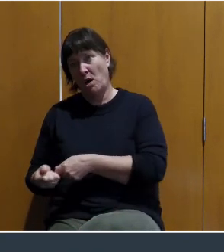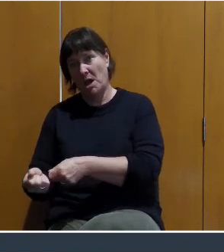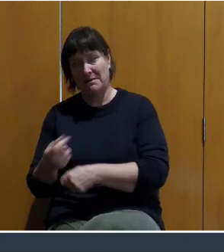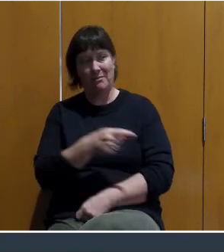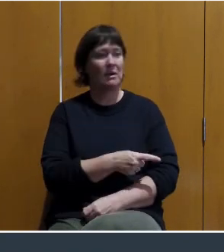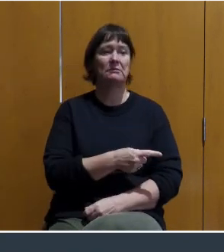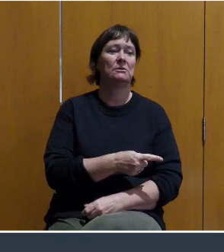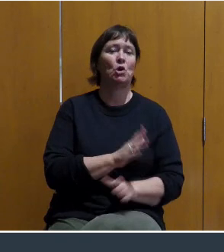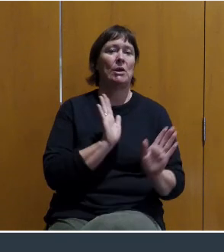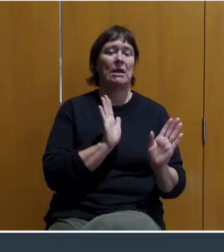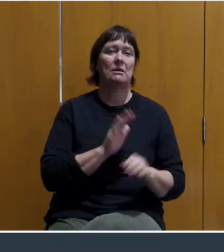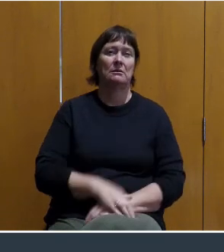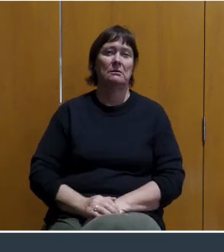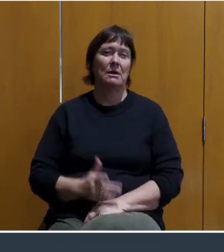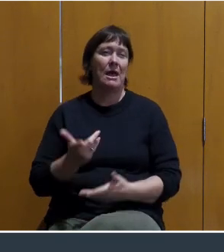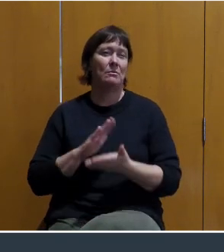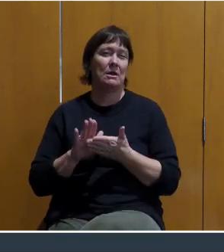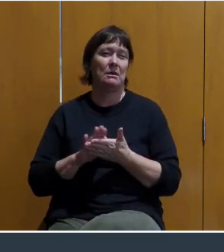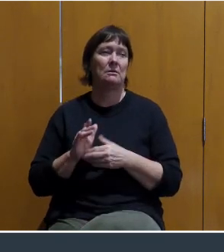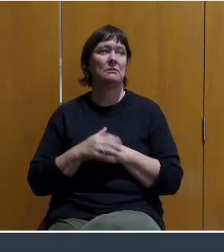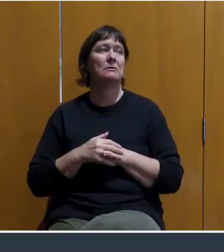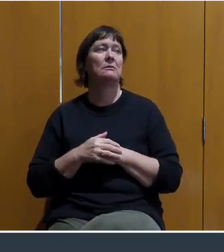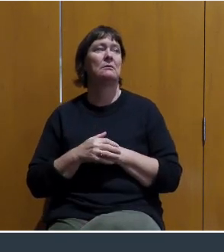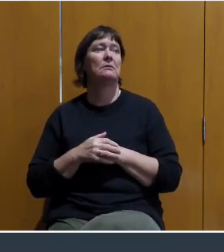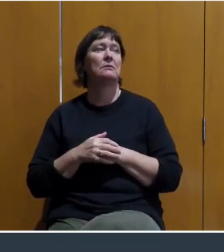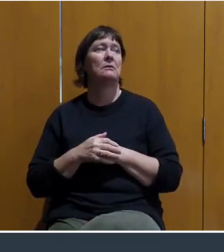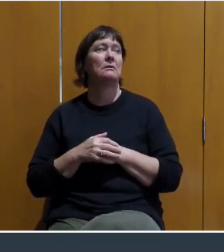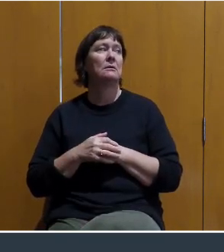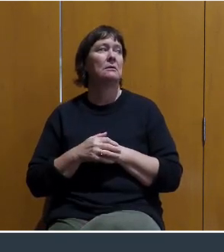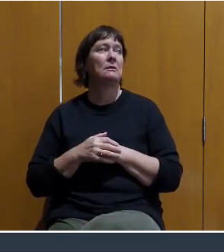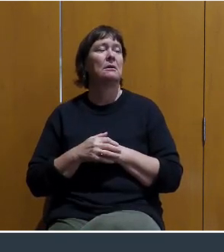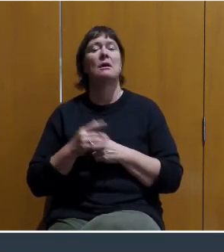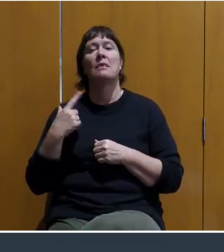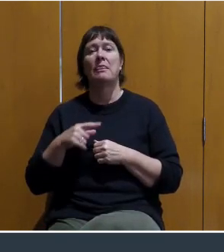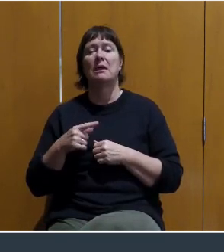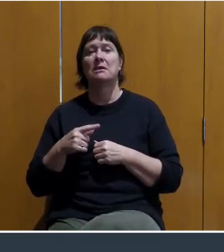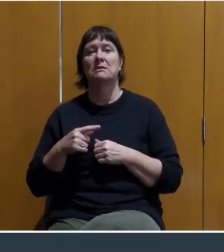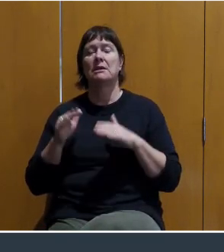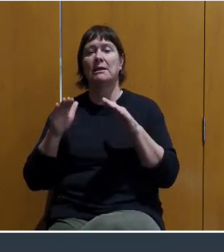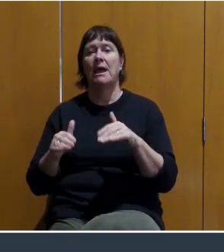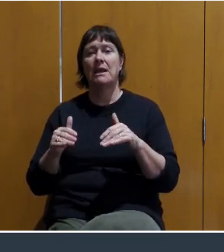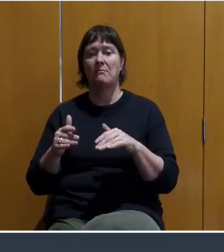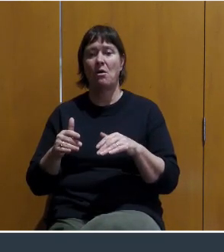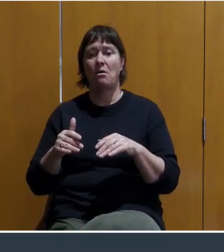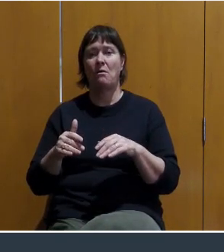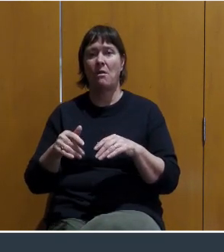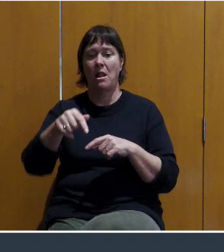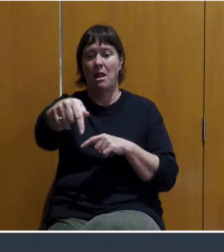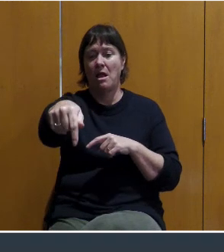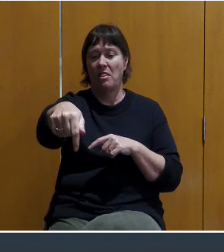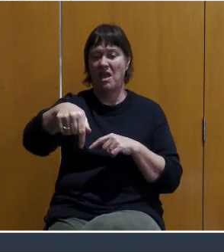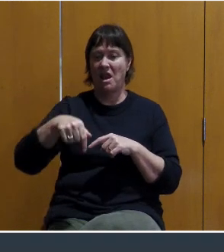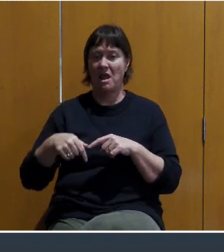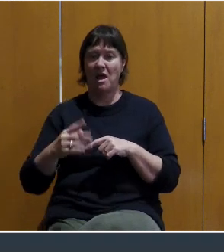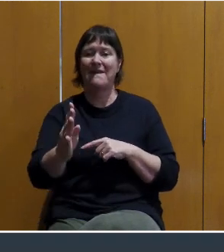Yeah, through you, Madam Chair, I think what you'll find is that fence, that is a stock fence line, So I Yes, think that's that- correct. yeah. So it's